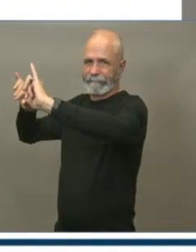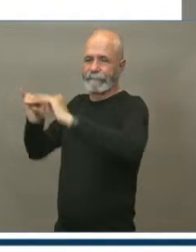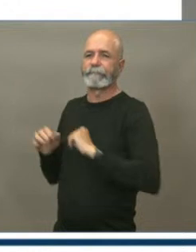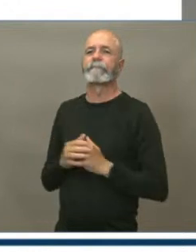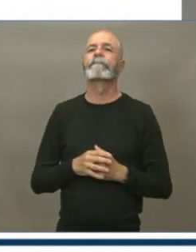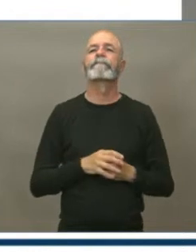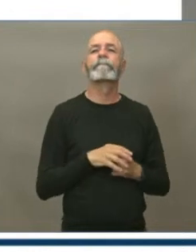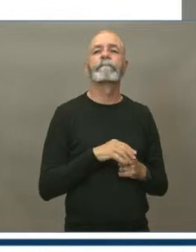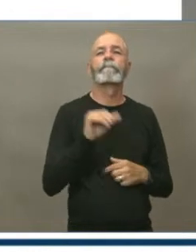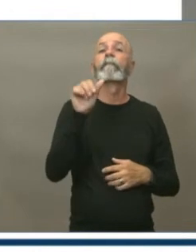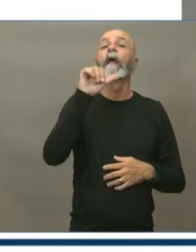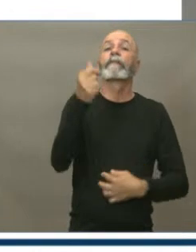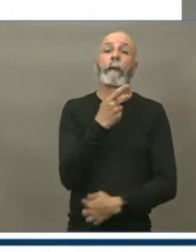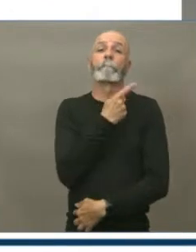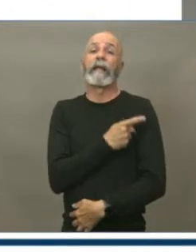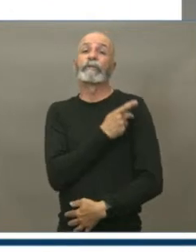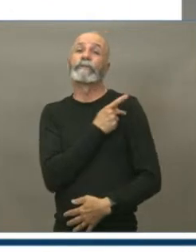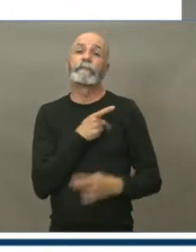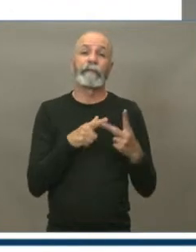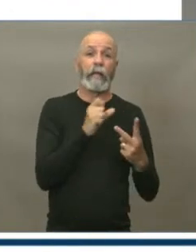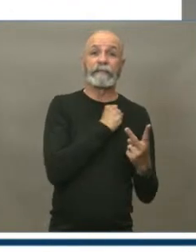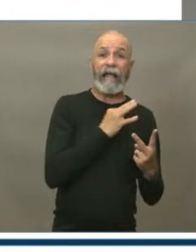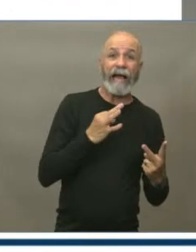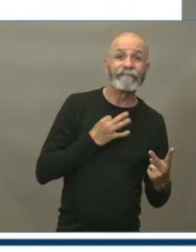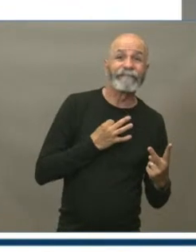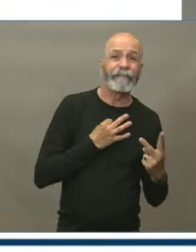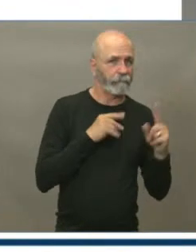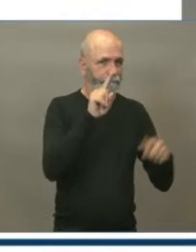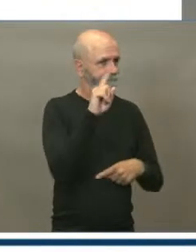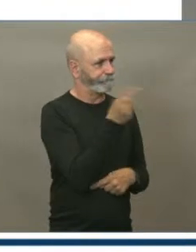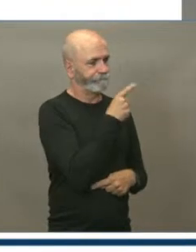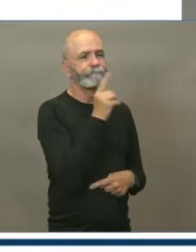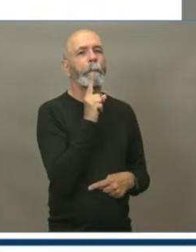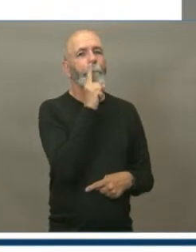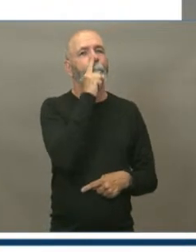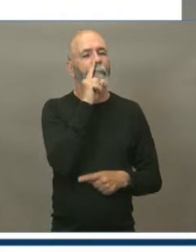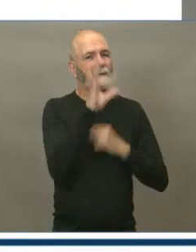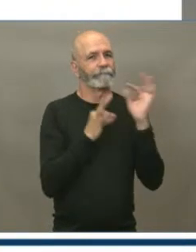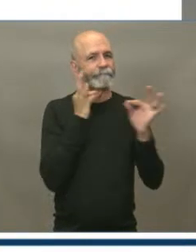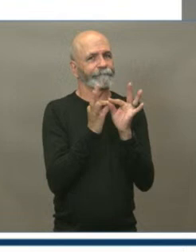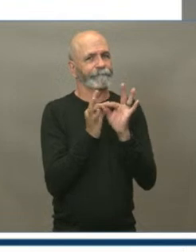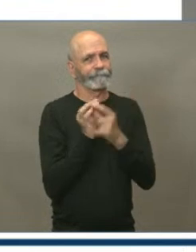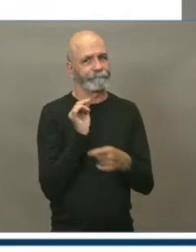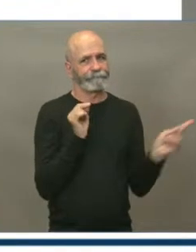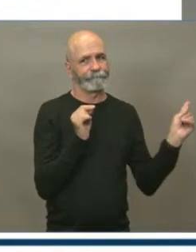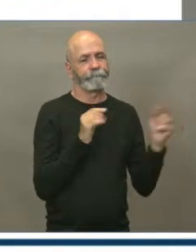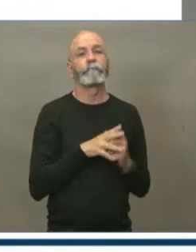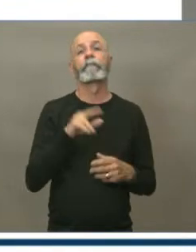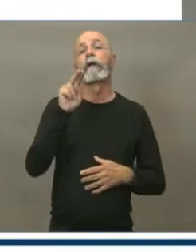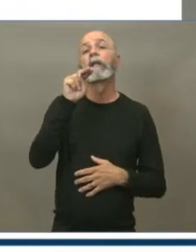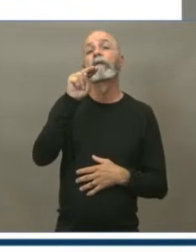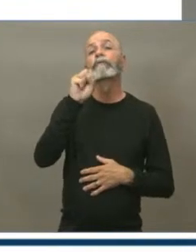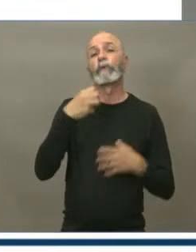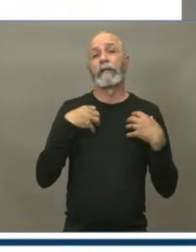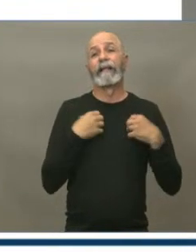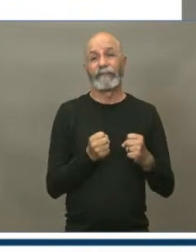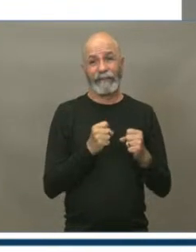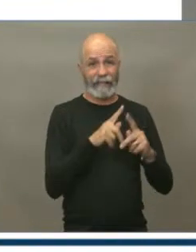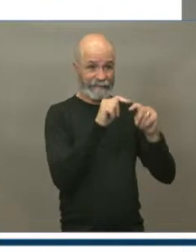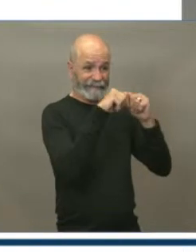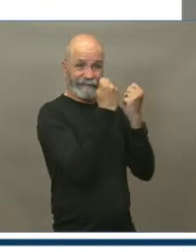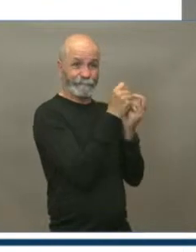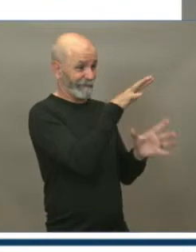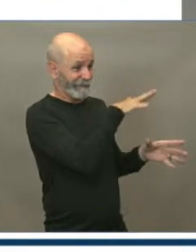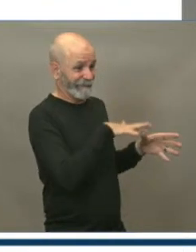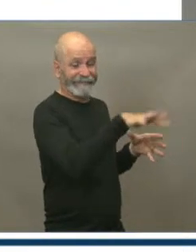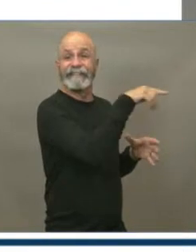patients and staff on that unit, and it's Nova Scotia Health, their infection control team, supported by Public